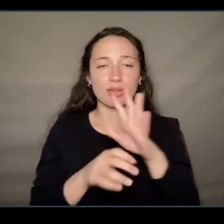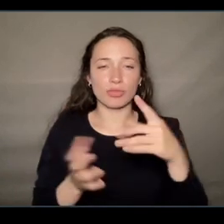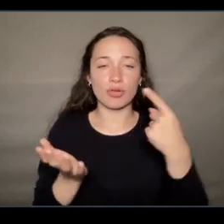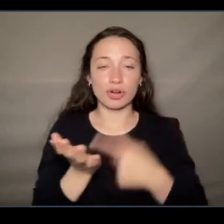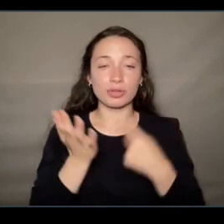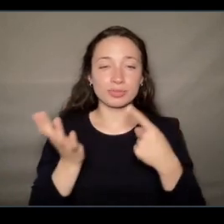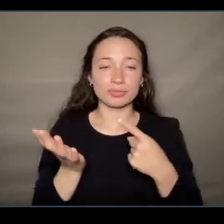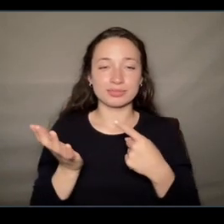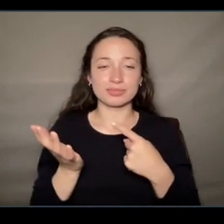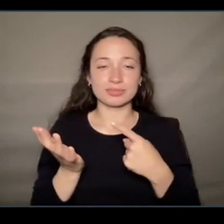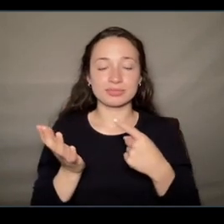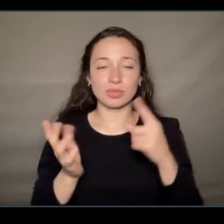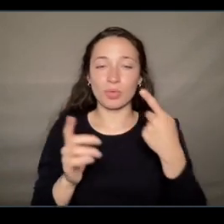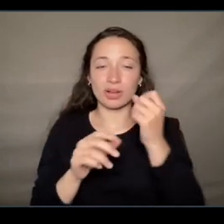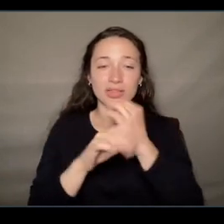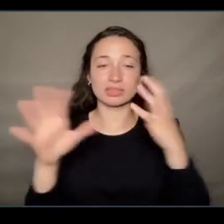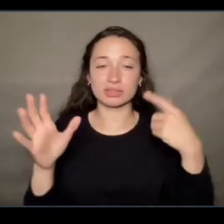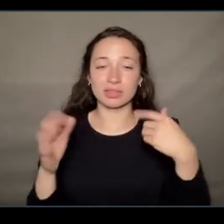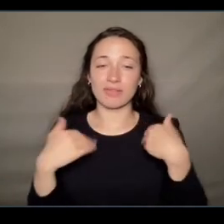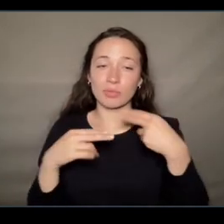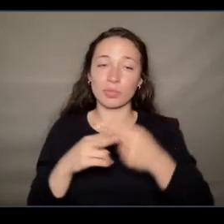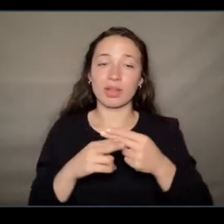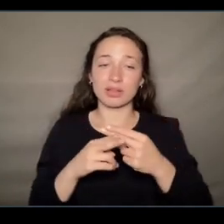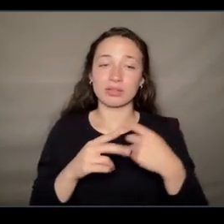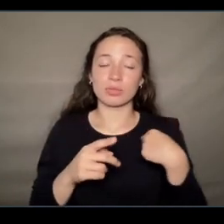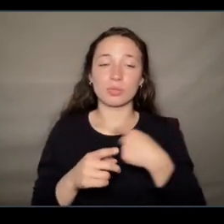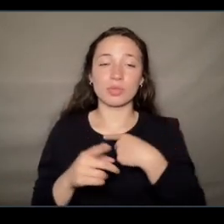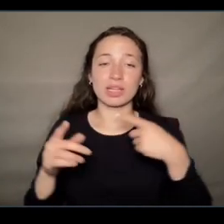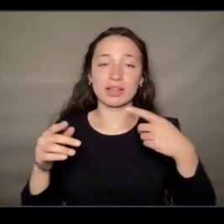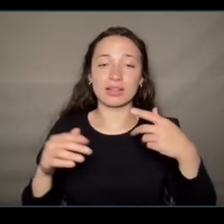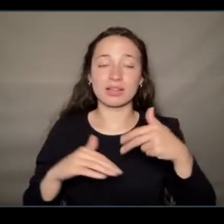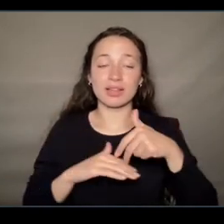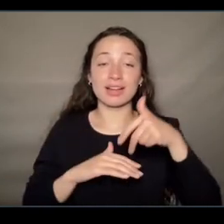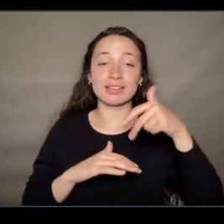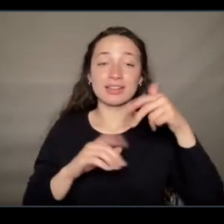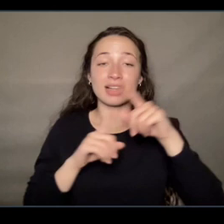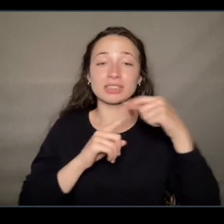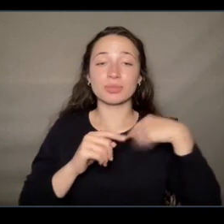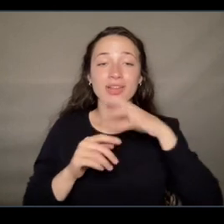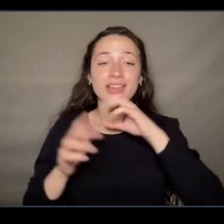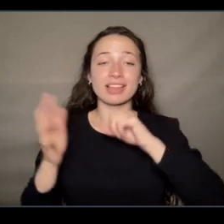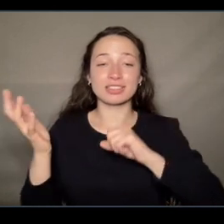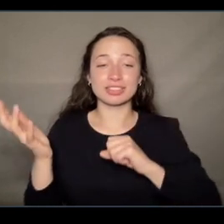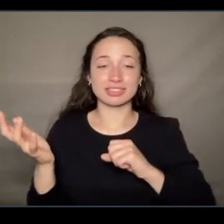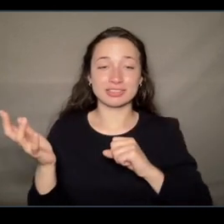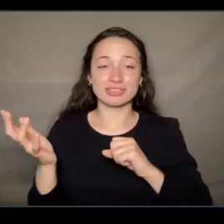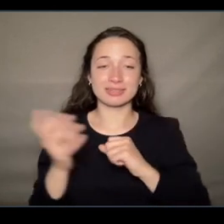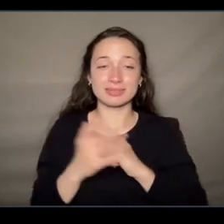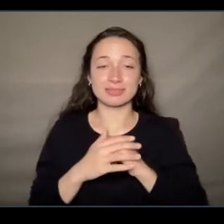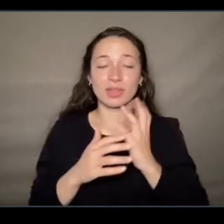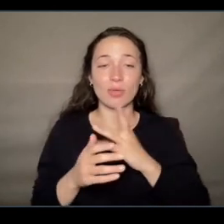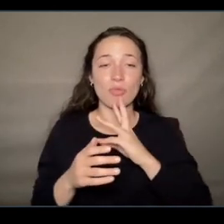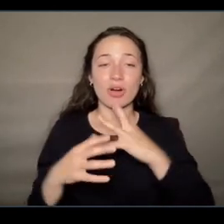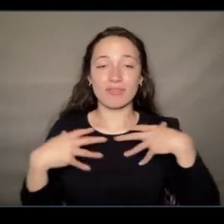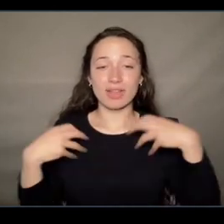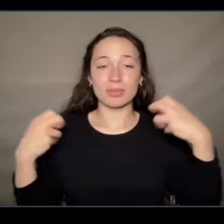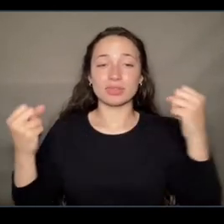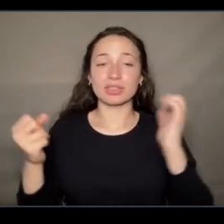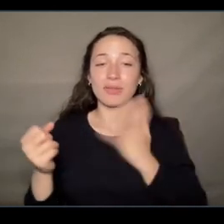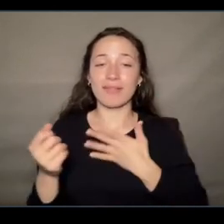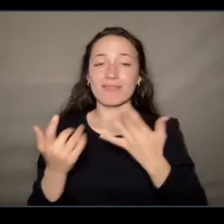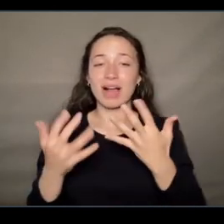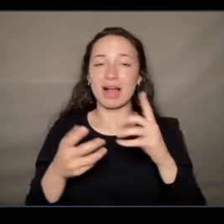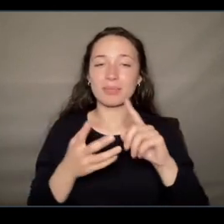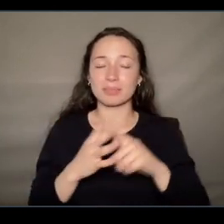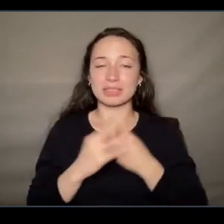argument. Only ideas have weight. We lighten as we age, our water evaporates